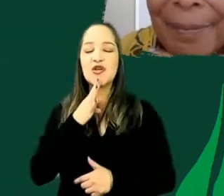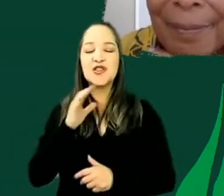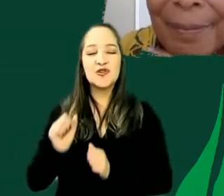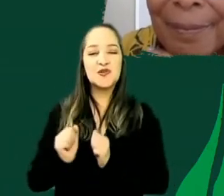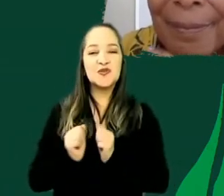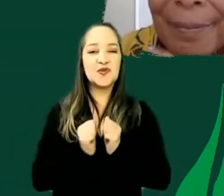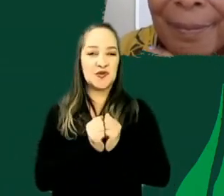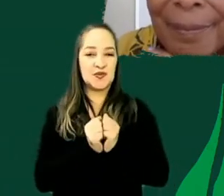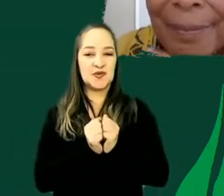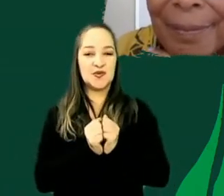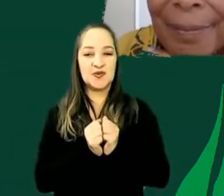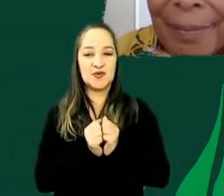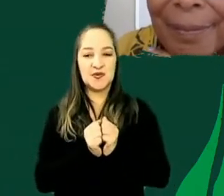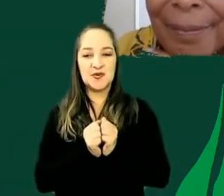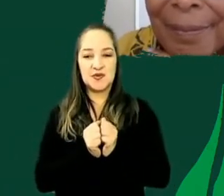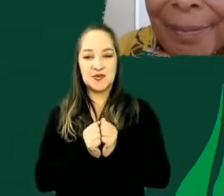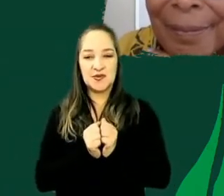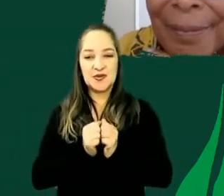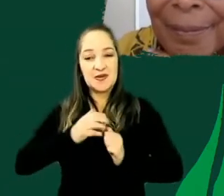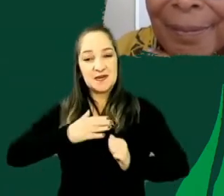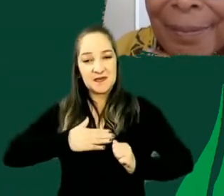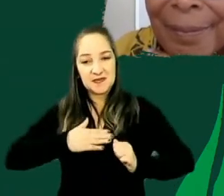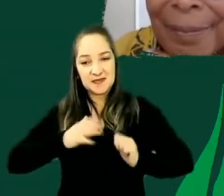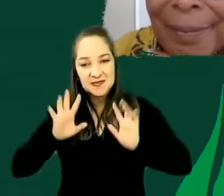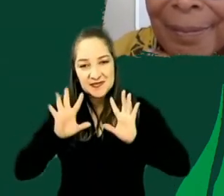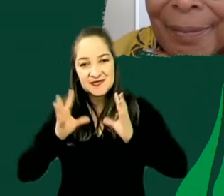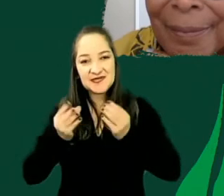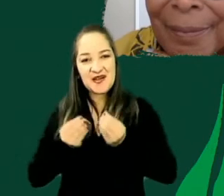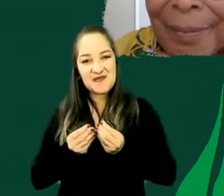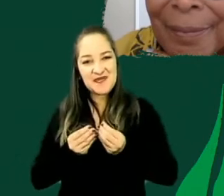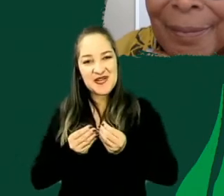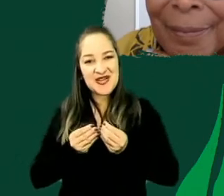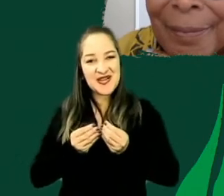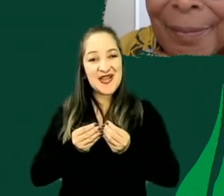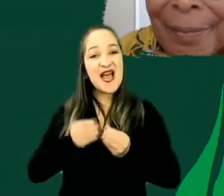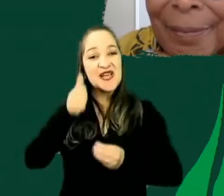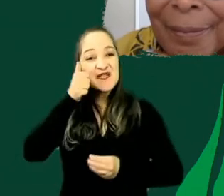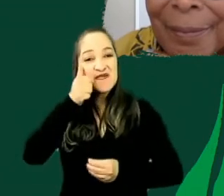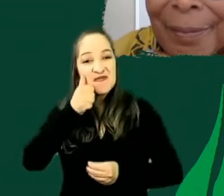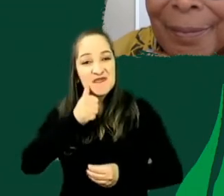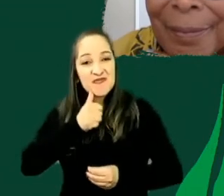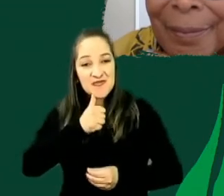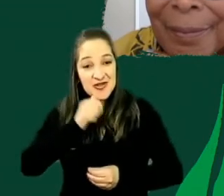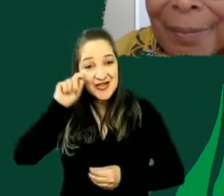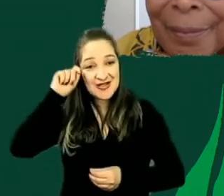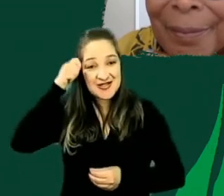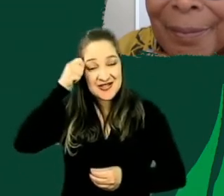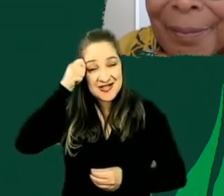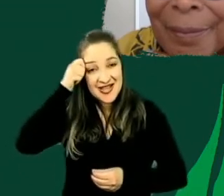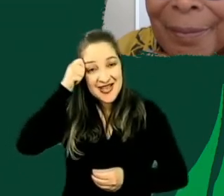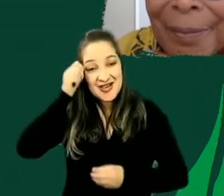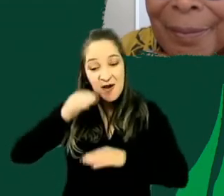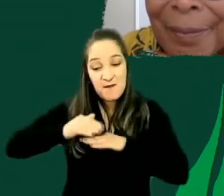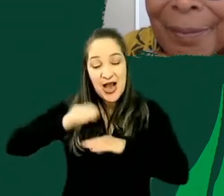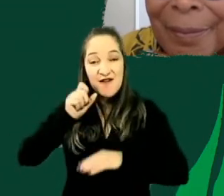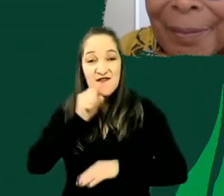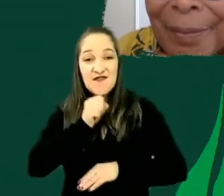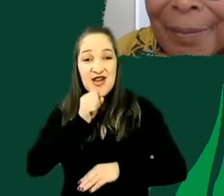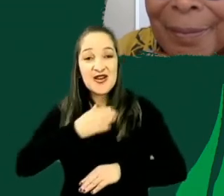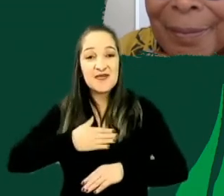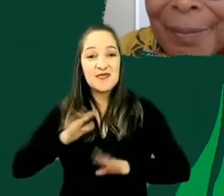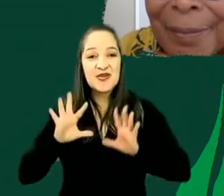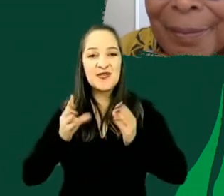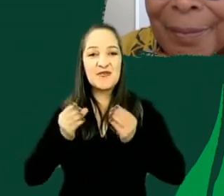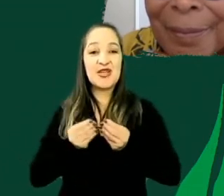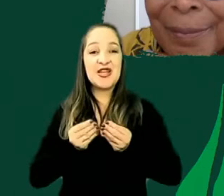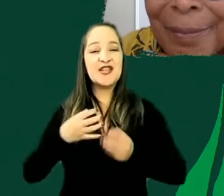stories from my family and the older people in my family. And this accent